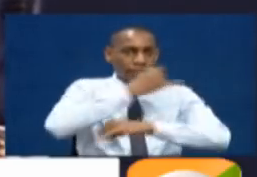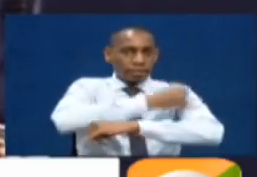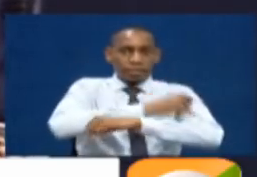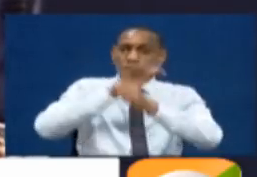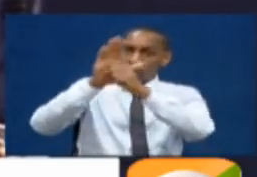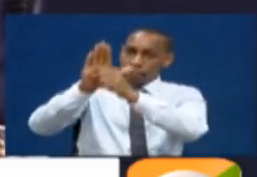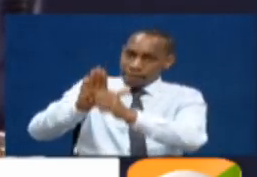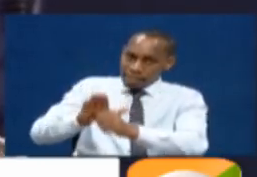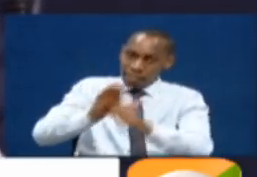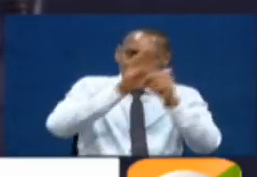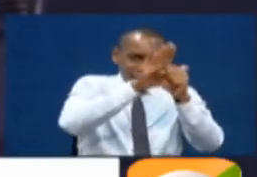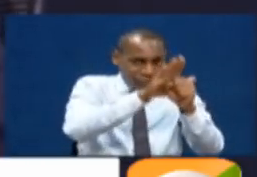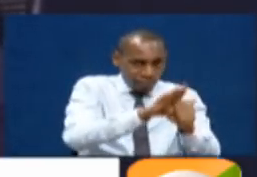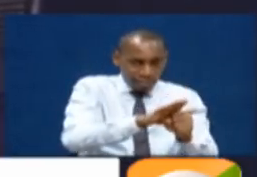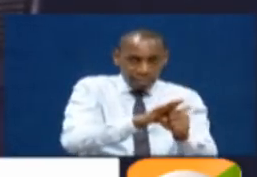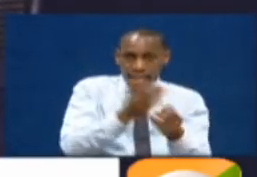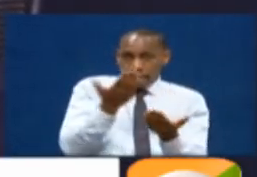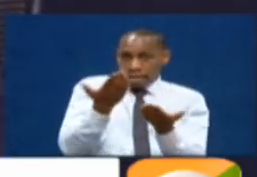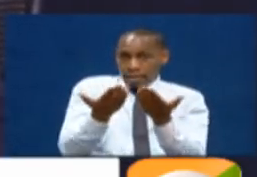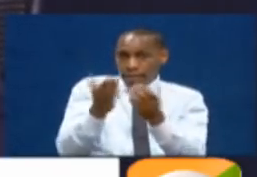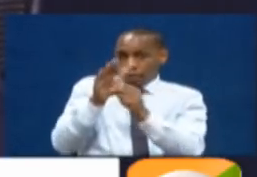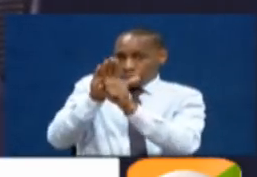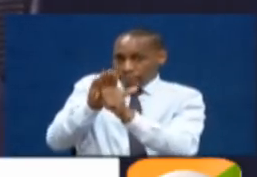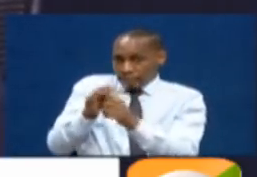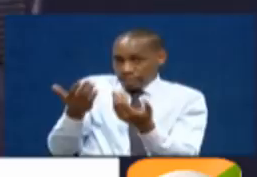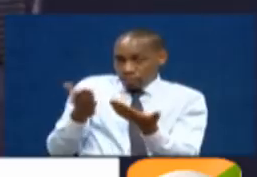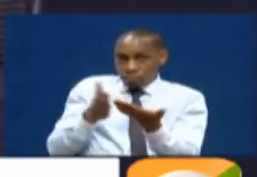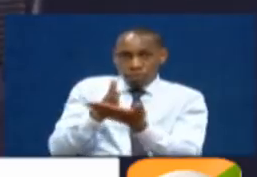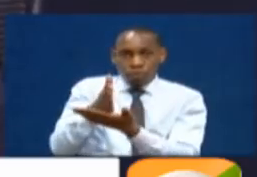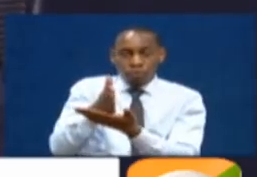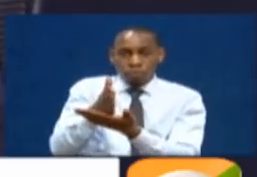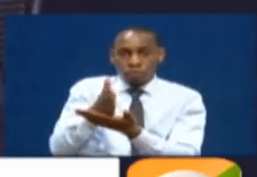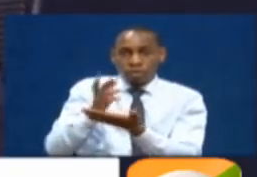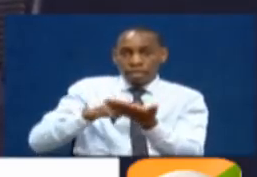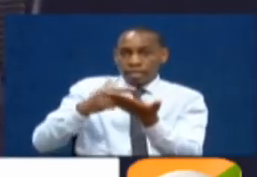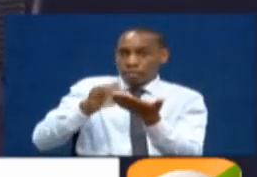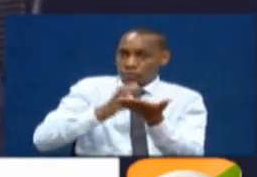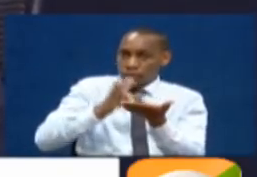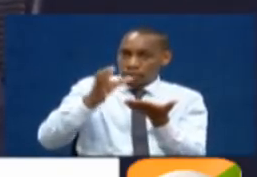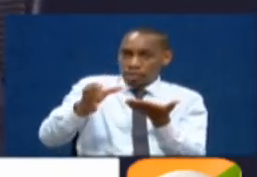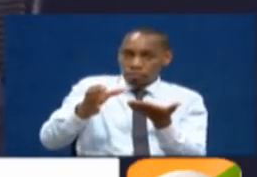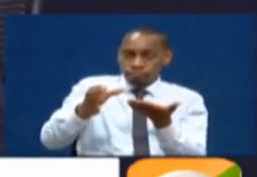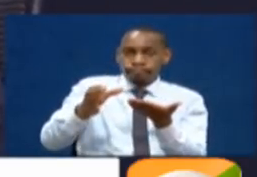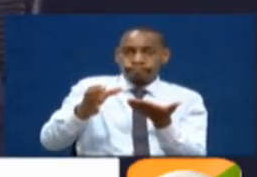undermined. Either they're undermined through resource allocation,